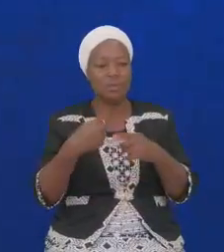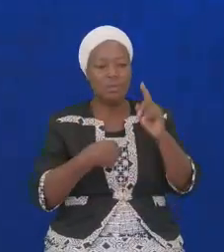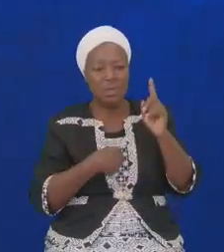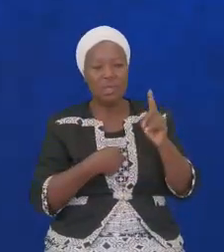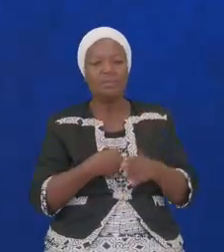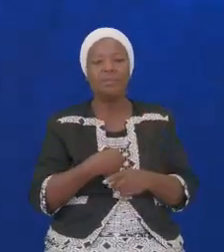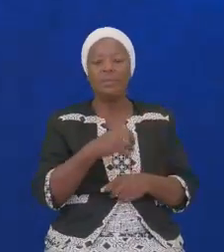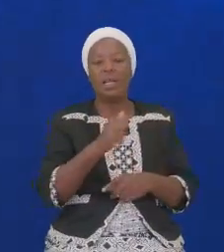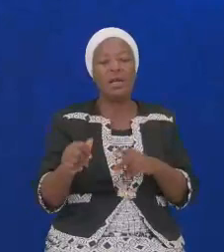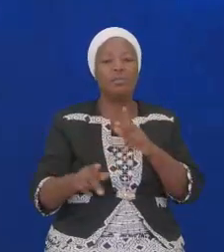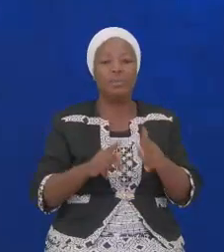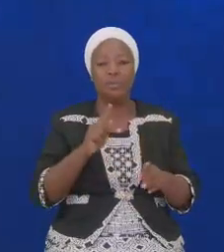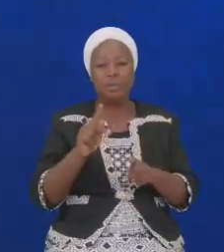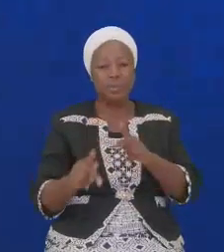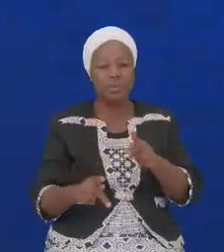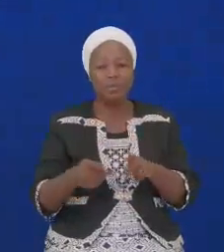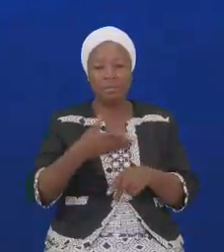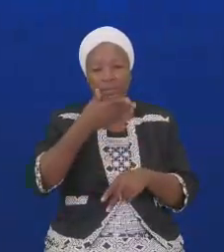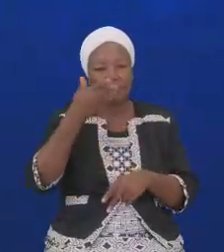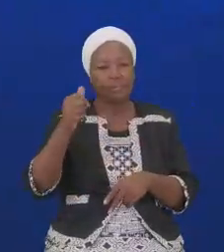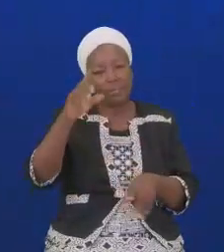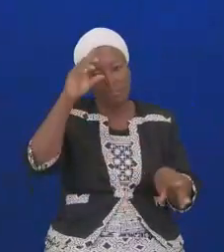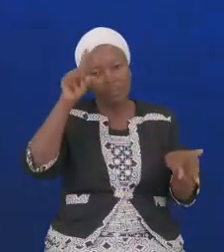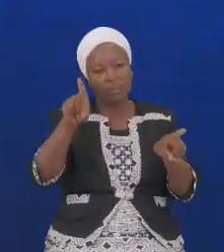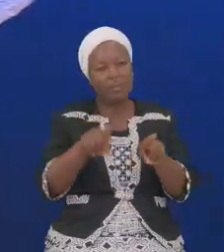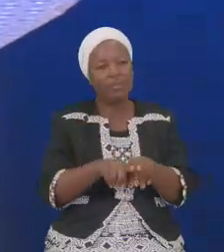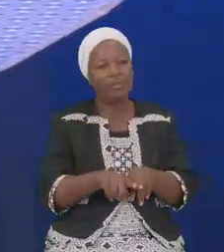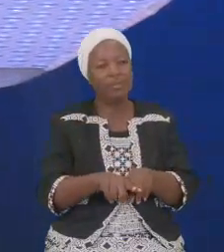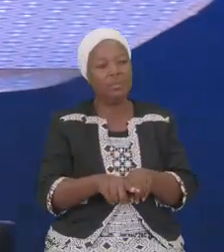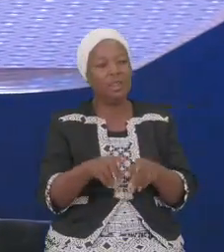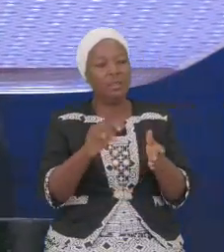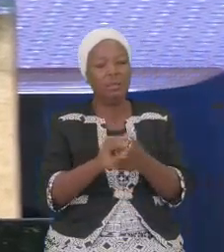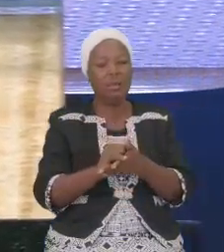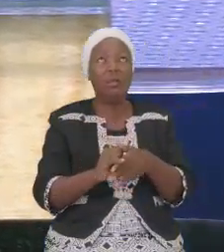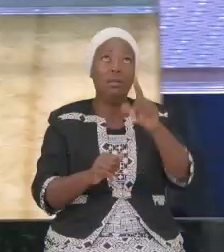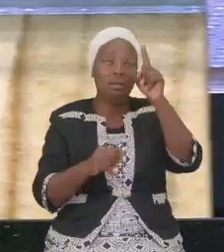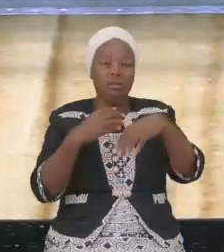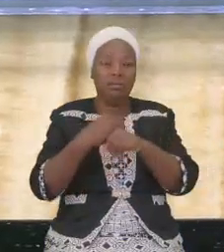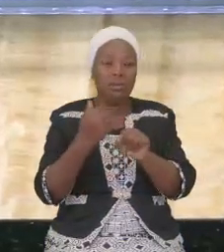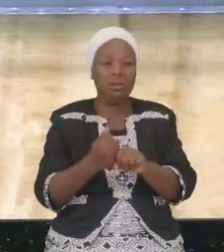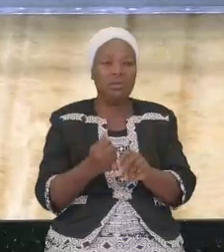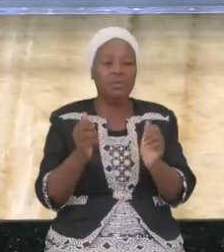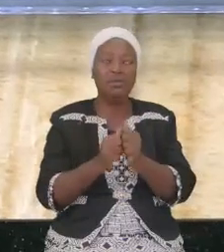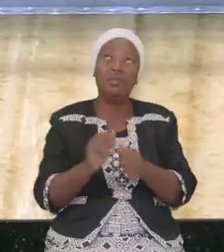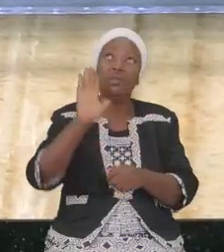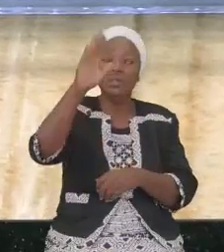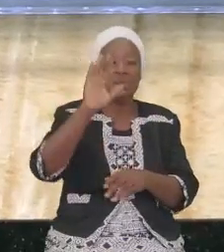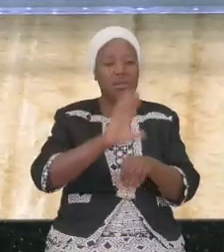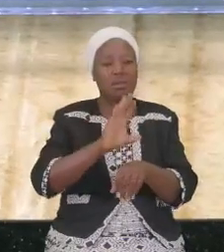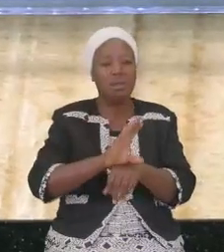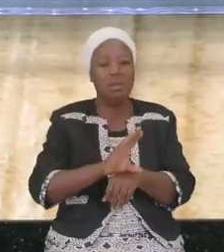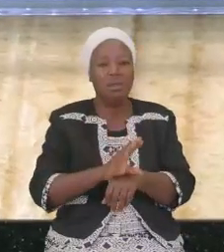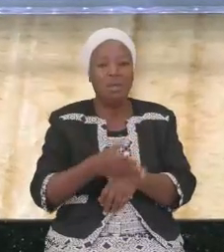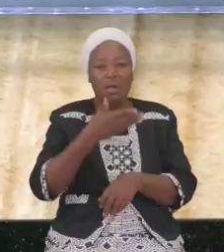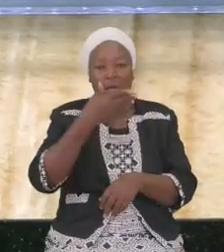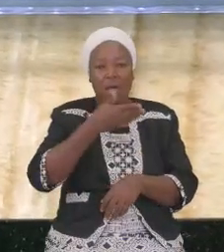a people. Better covenant that he makes with his church. Better